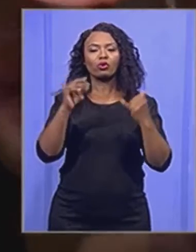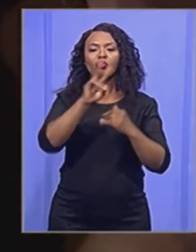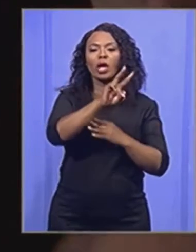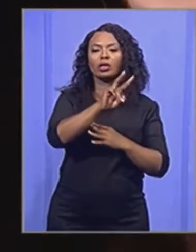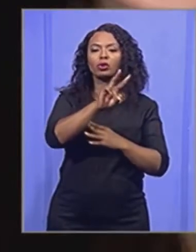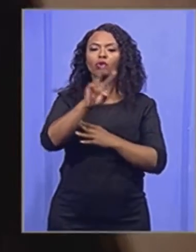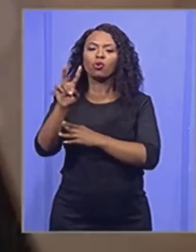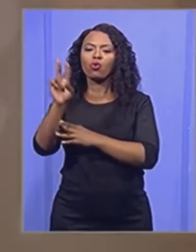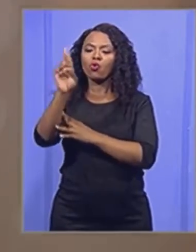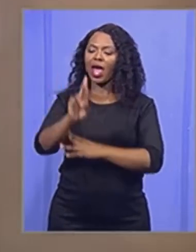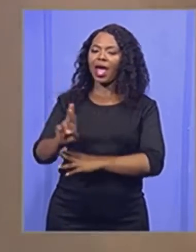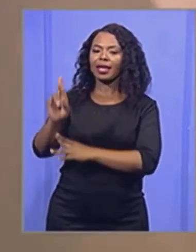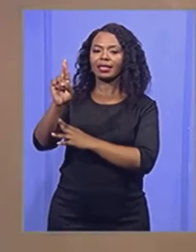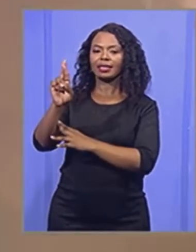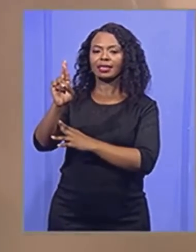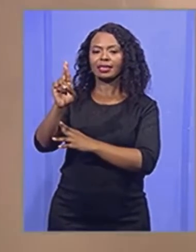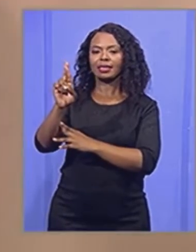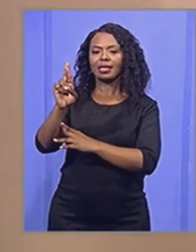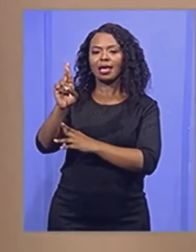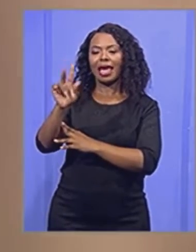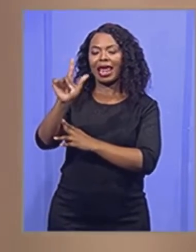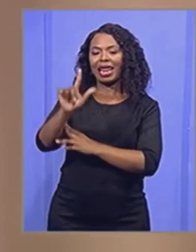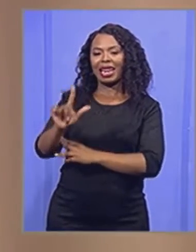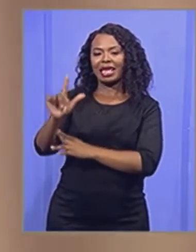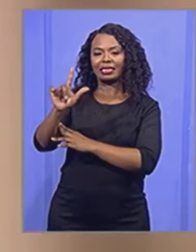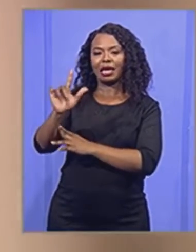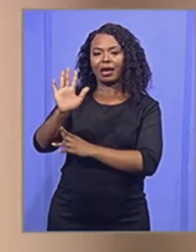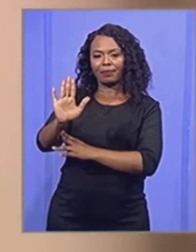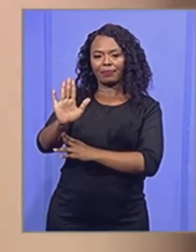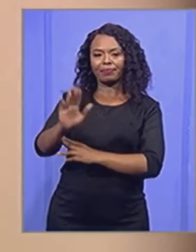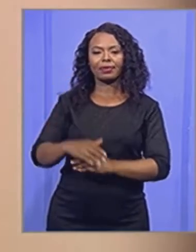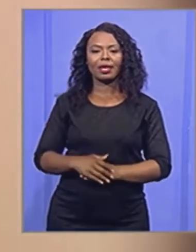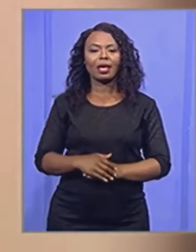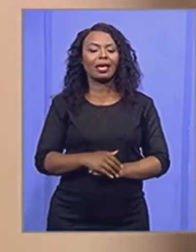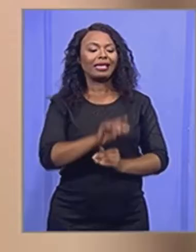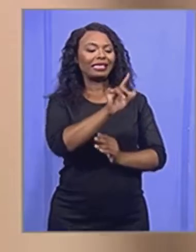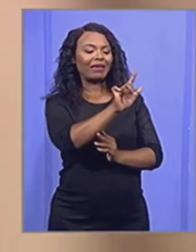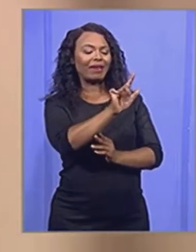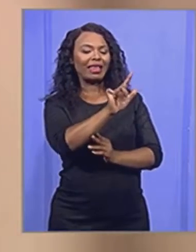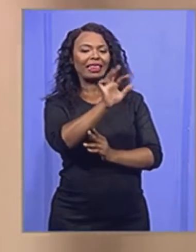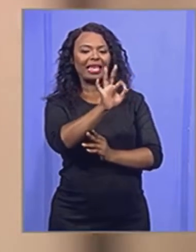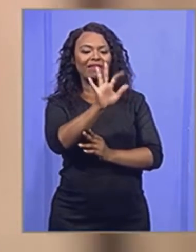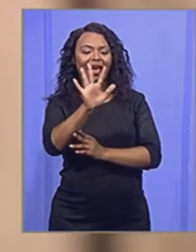22 rand a litre. A total of